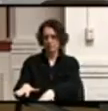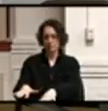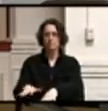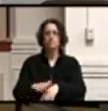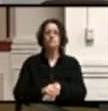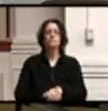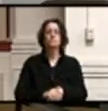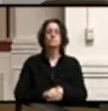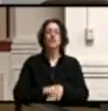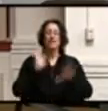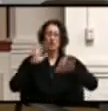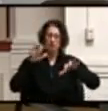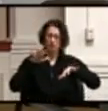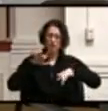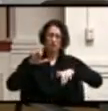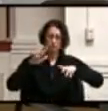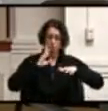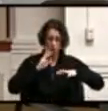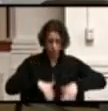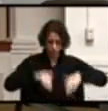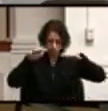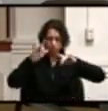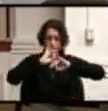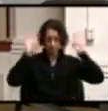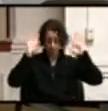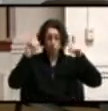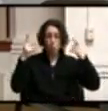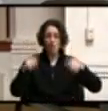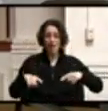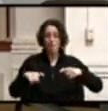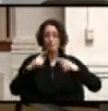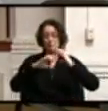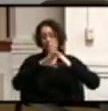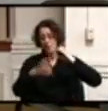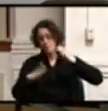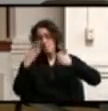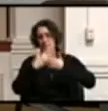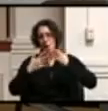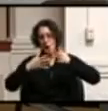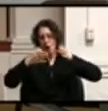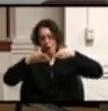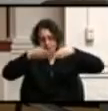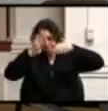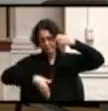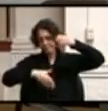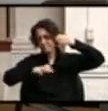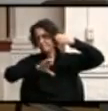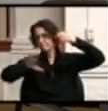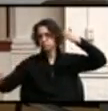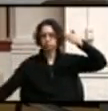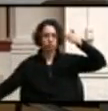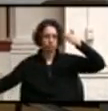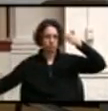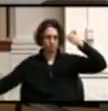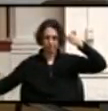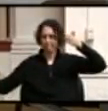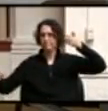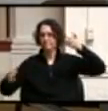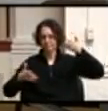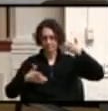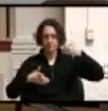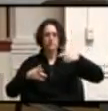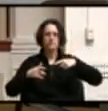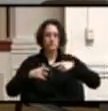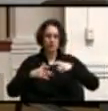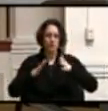that the section of the pipe had broken off. And after an extensive appeal process and quite a bit of effort by a